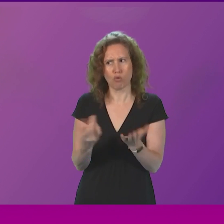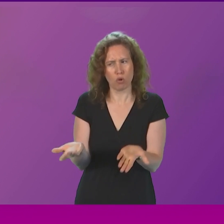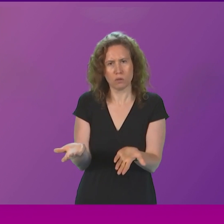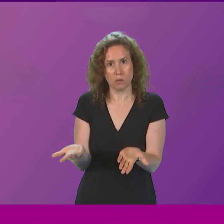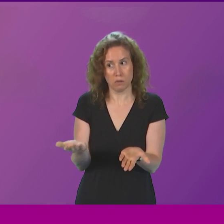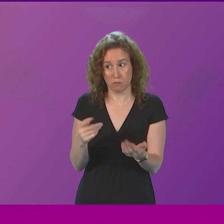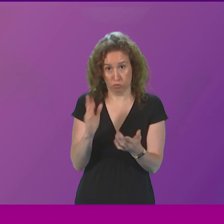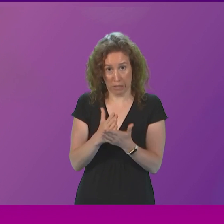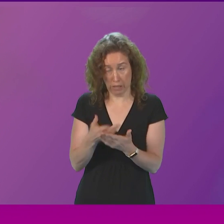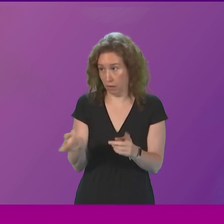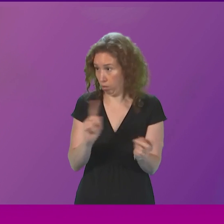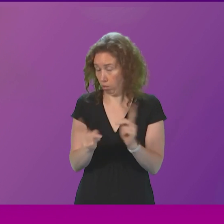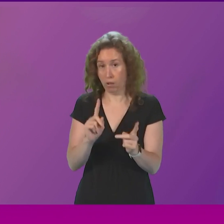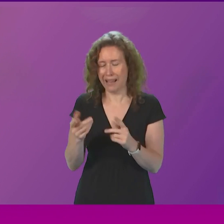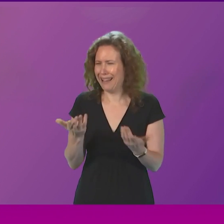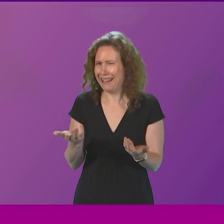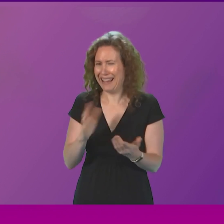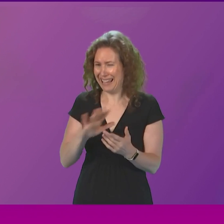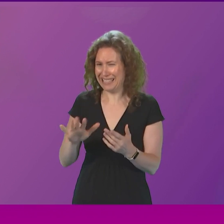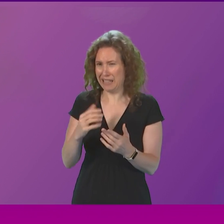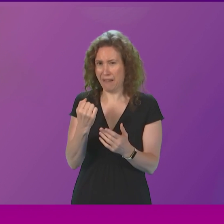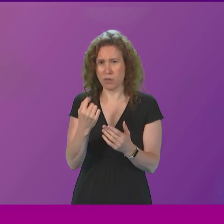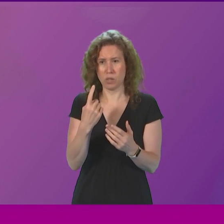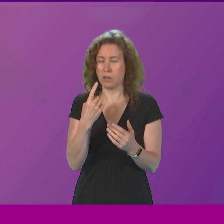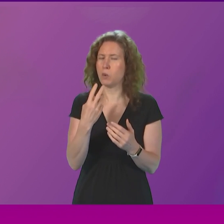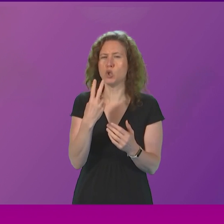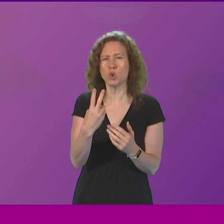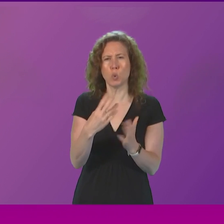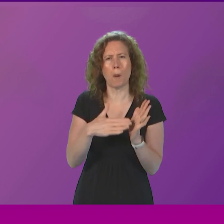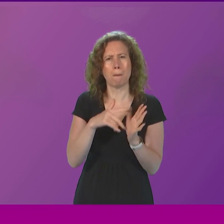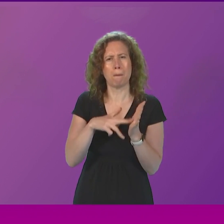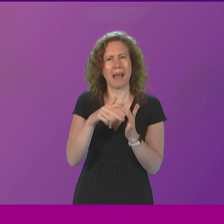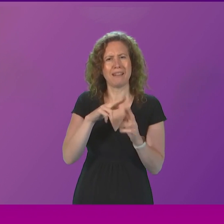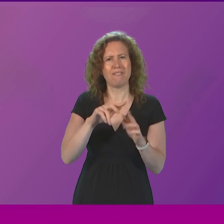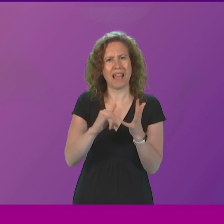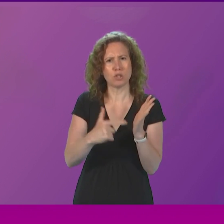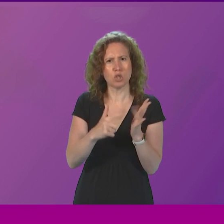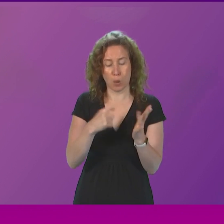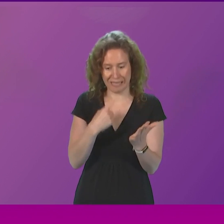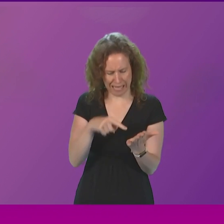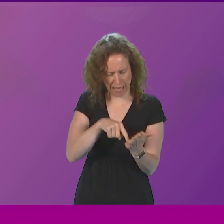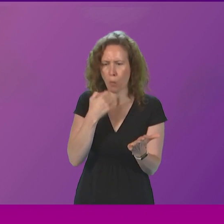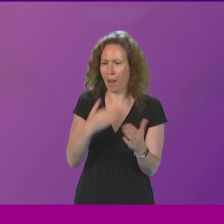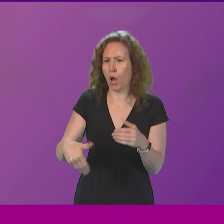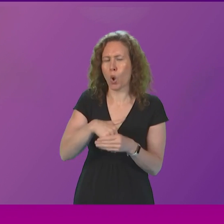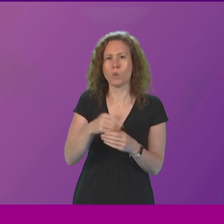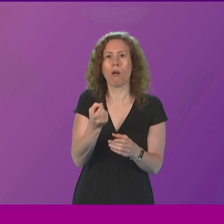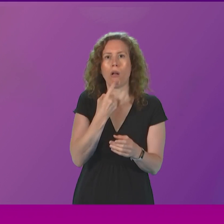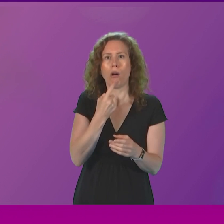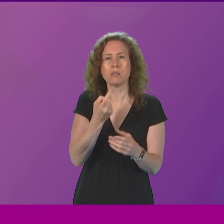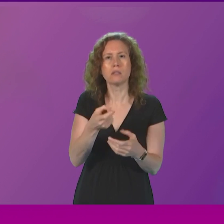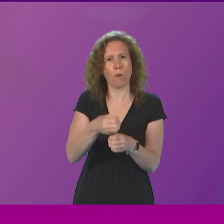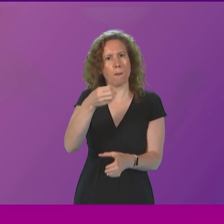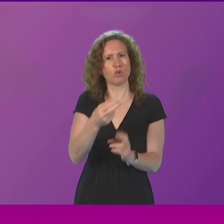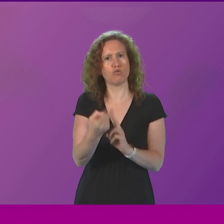deposit return scheme. He stood not on one manifesto, but on two manifestos to include glass within the deposit return scheme. Yeah.